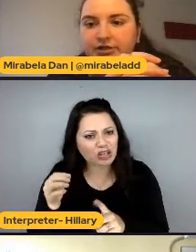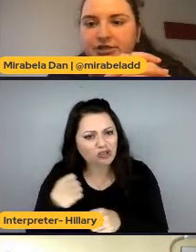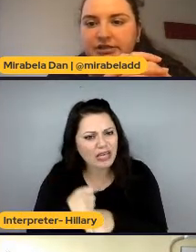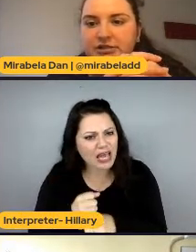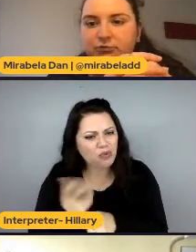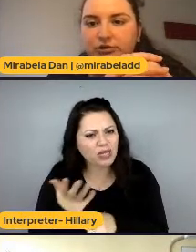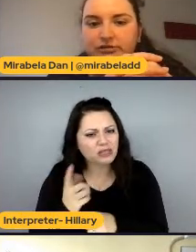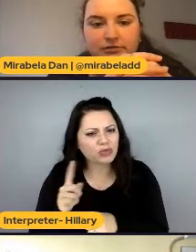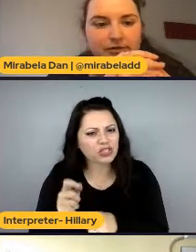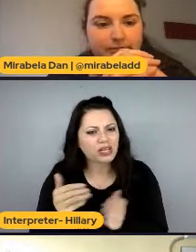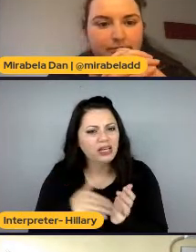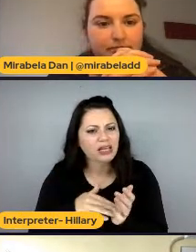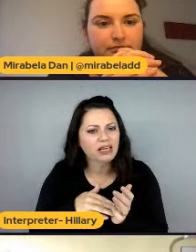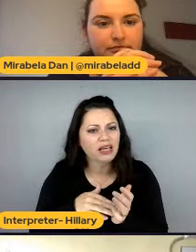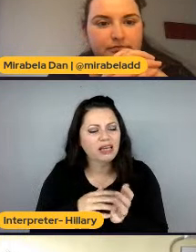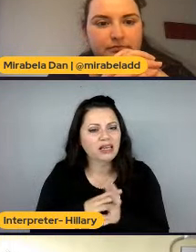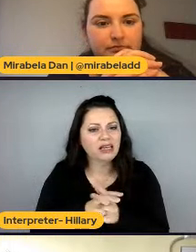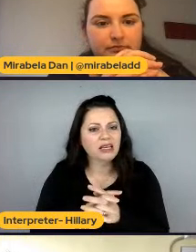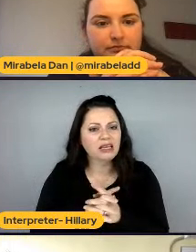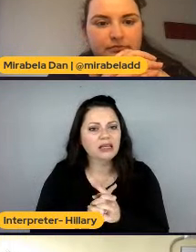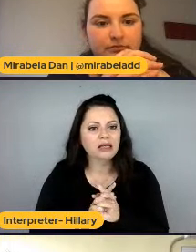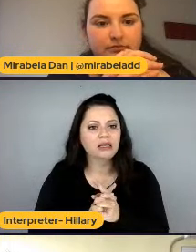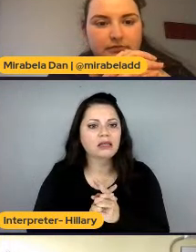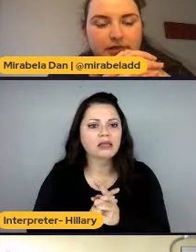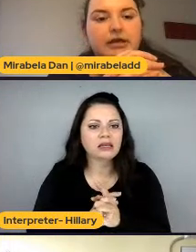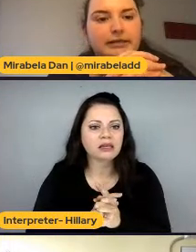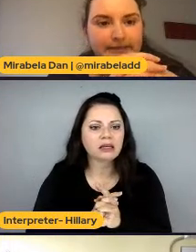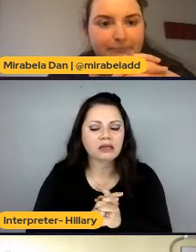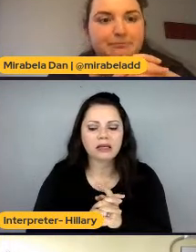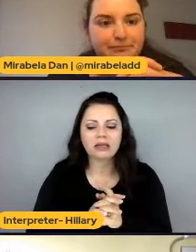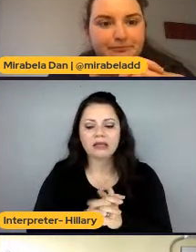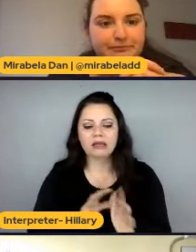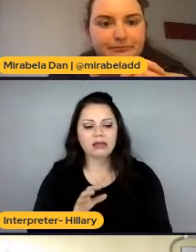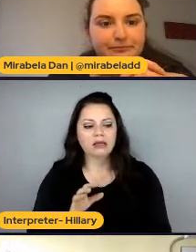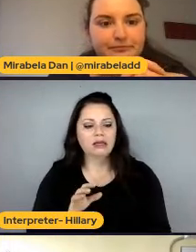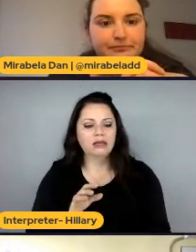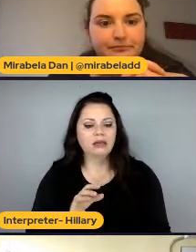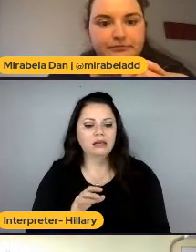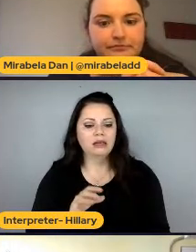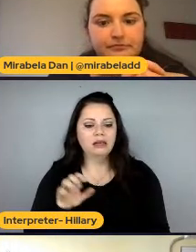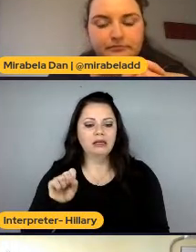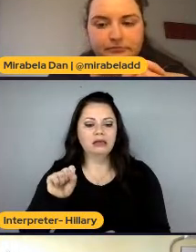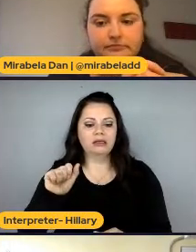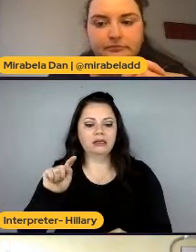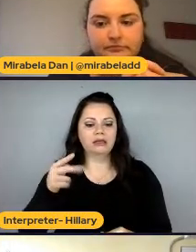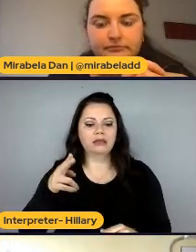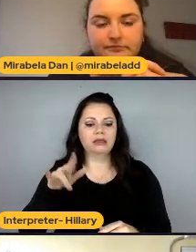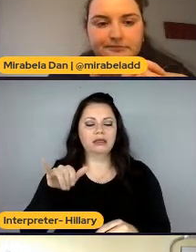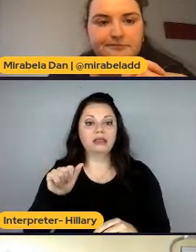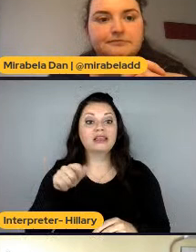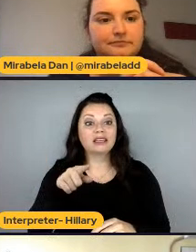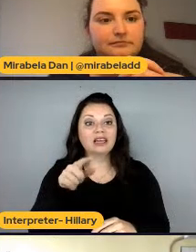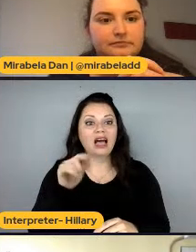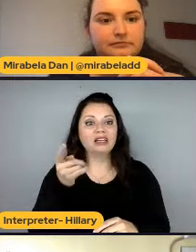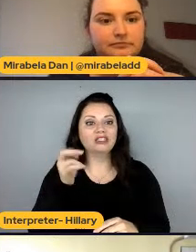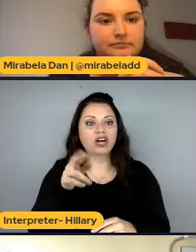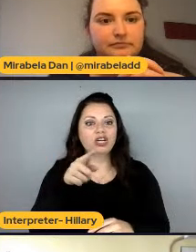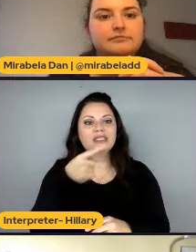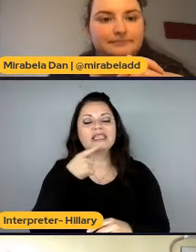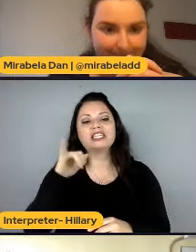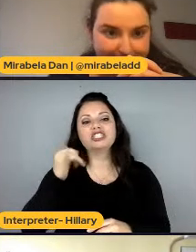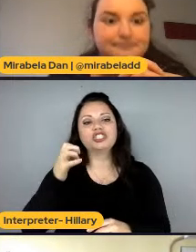So the question Ansgar, is, you had your test, you had the jest test which were running. So yeah, the